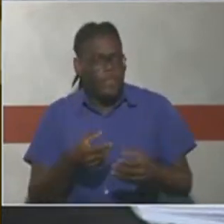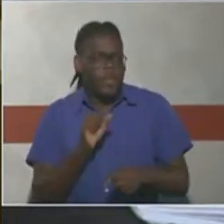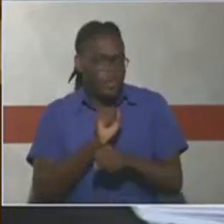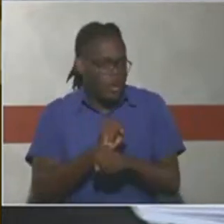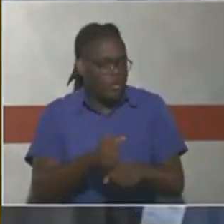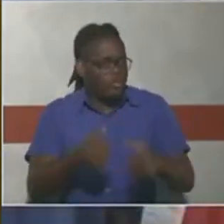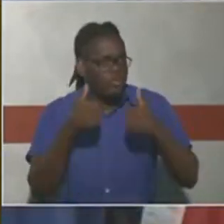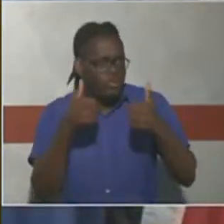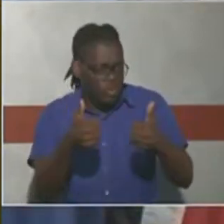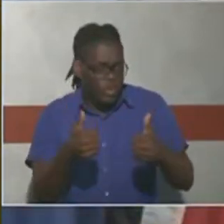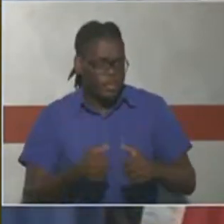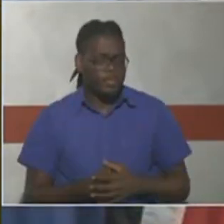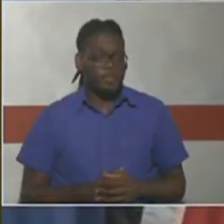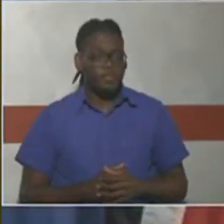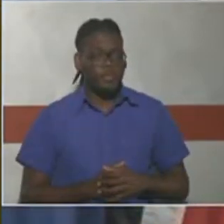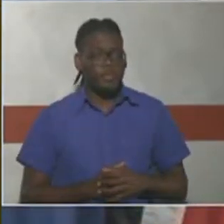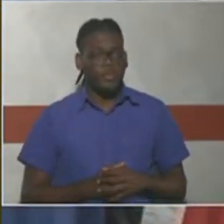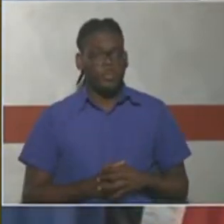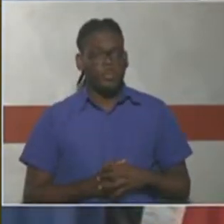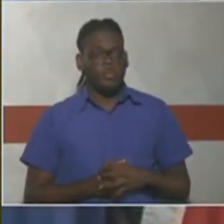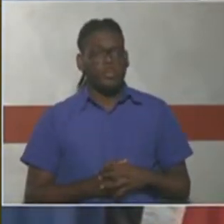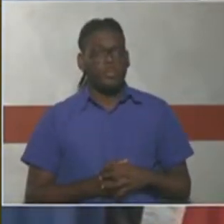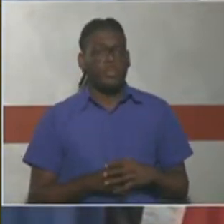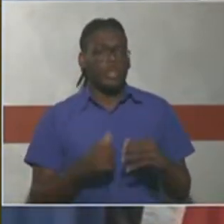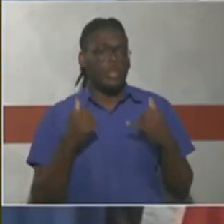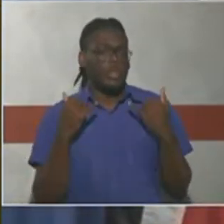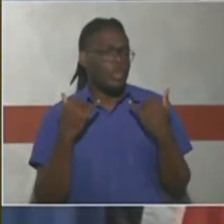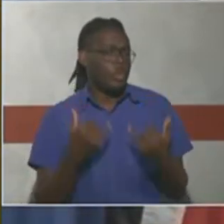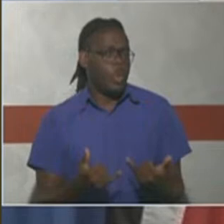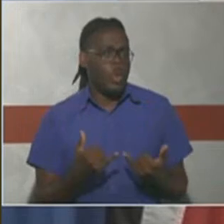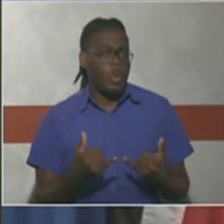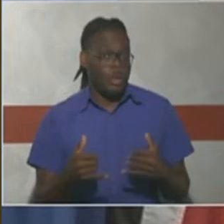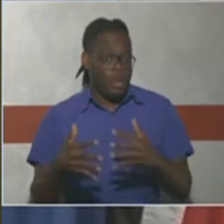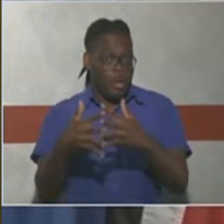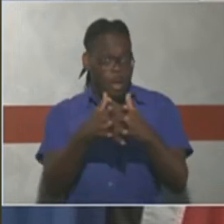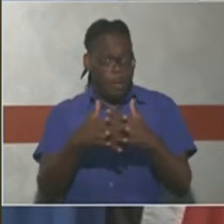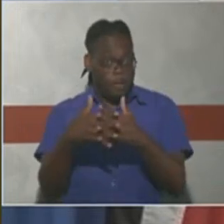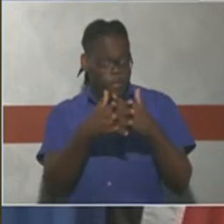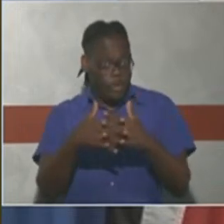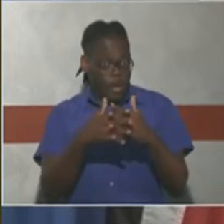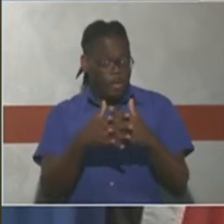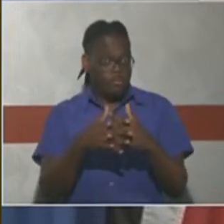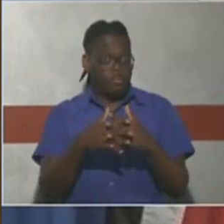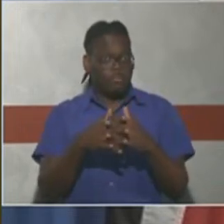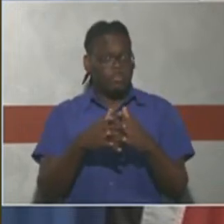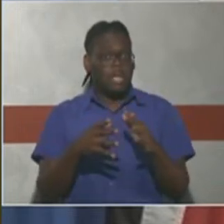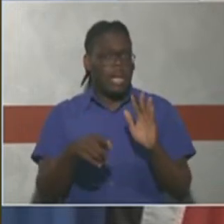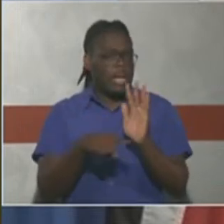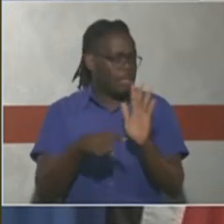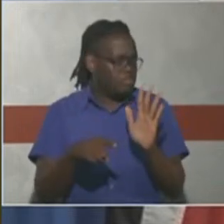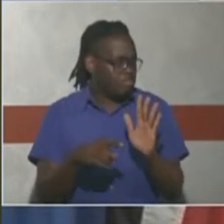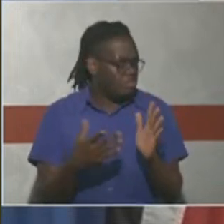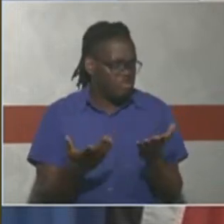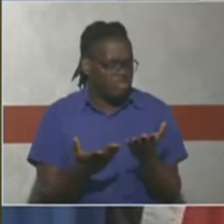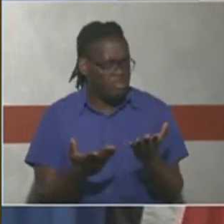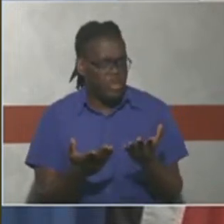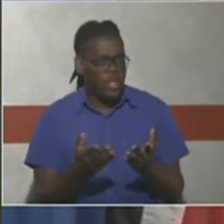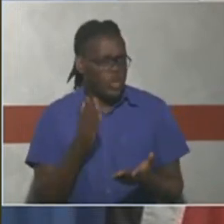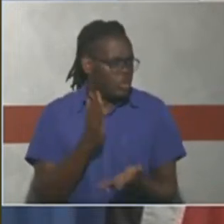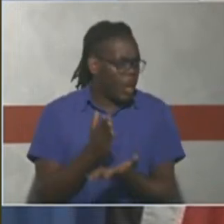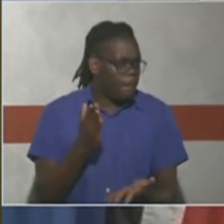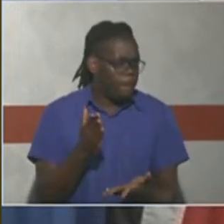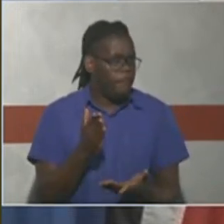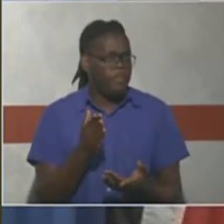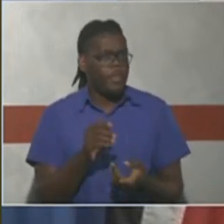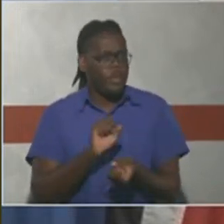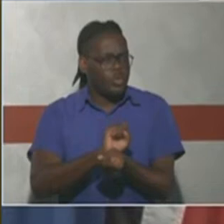Of course, it comes to the same kind of, the U.S. could say one day to us that, we can't export into their market. It's an